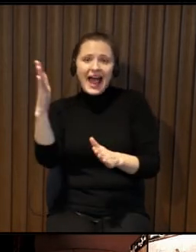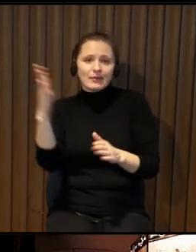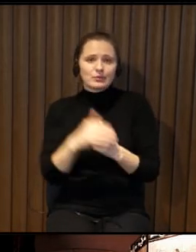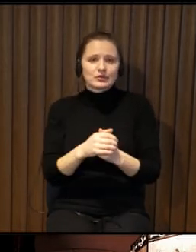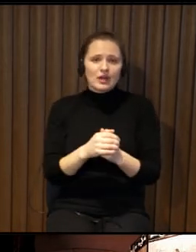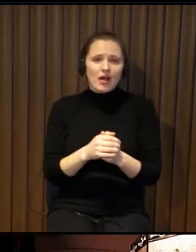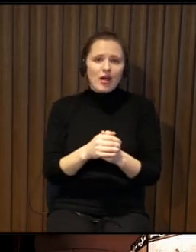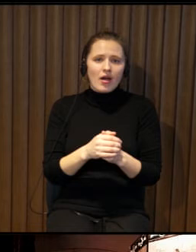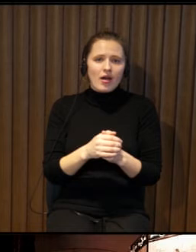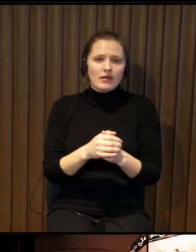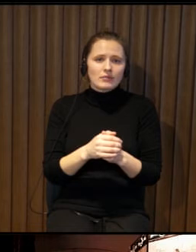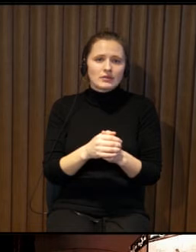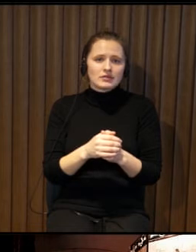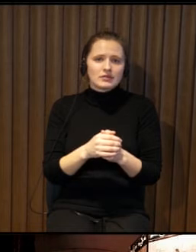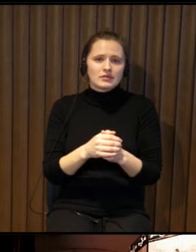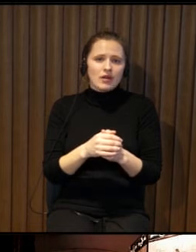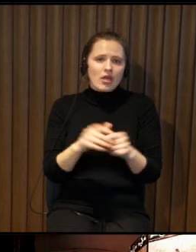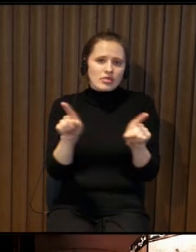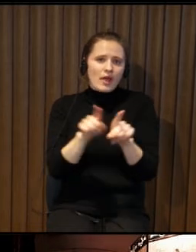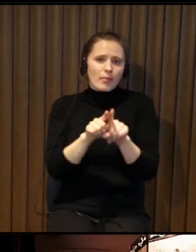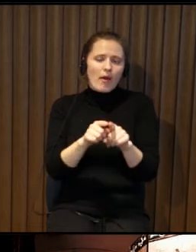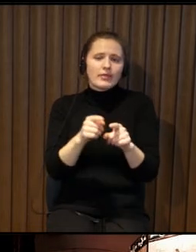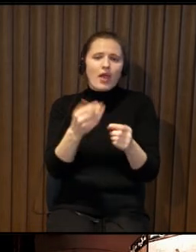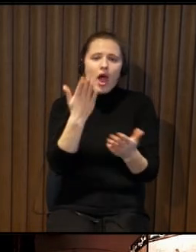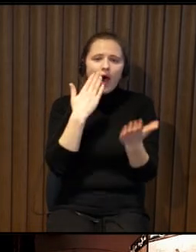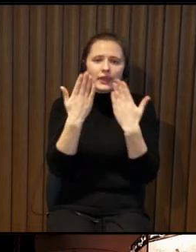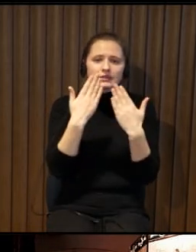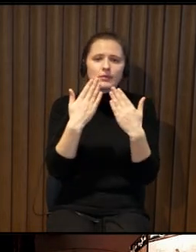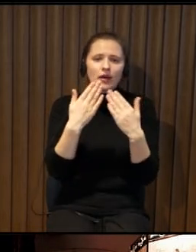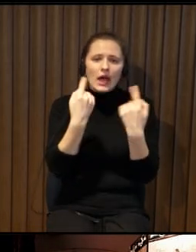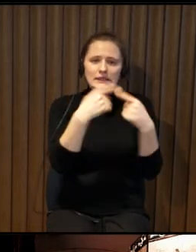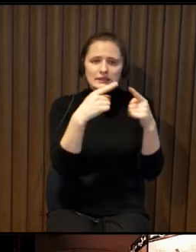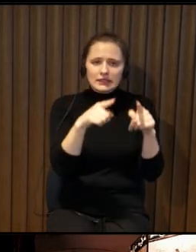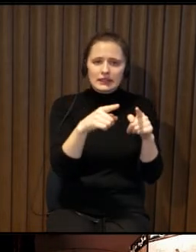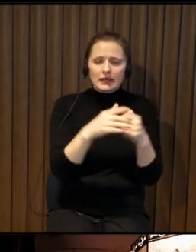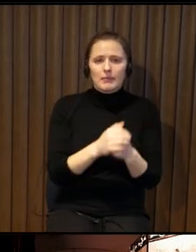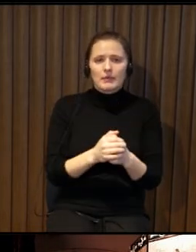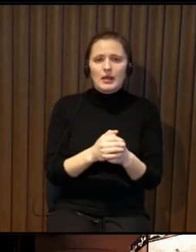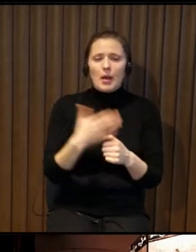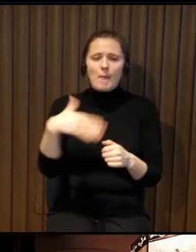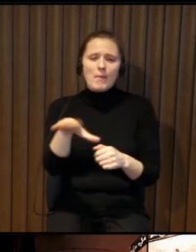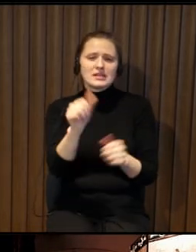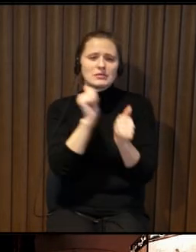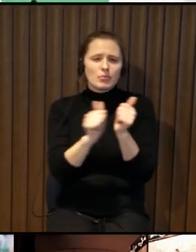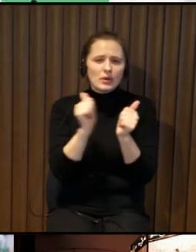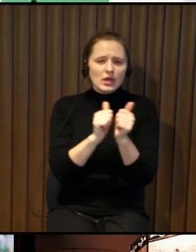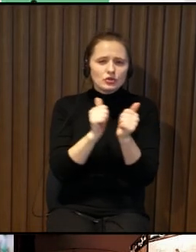the needs at the very edge. And we frequently corral people into categories.